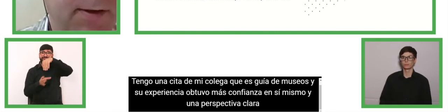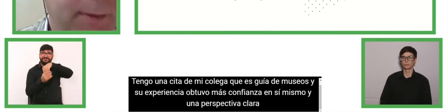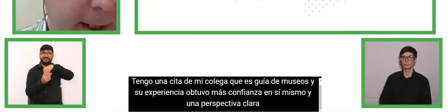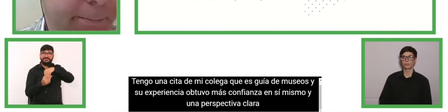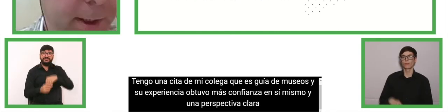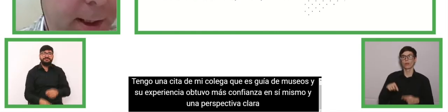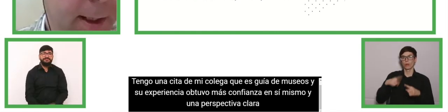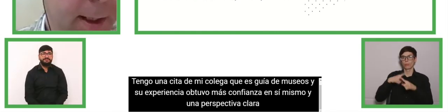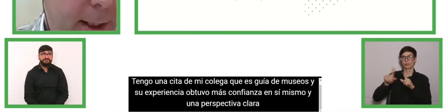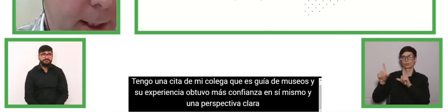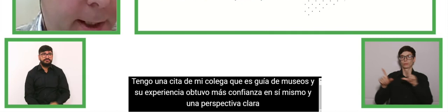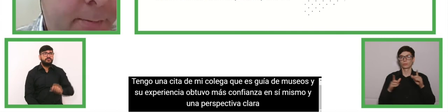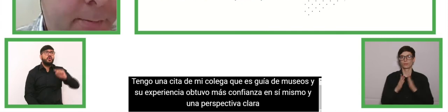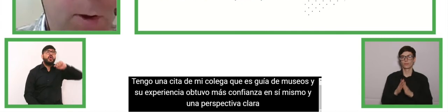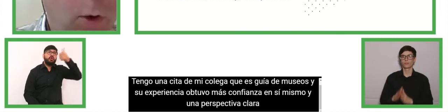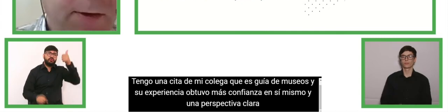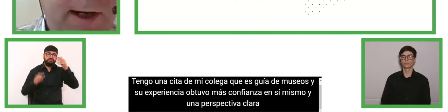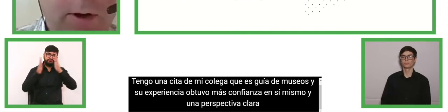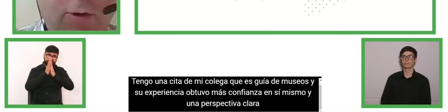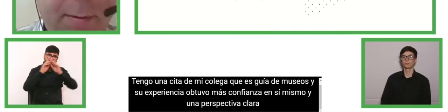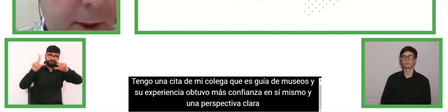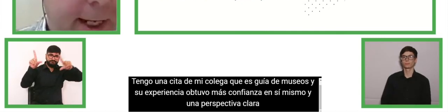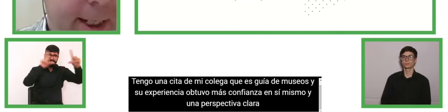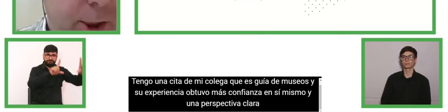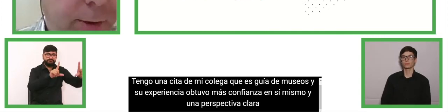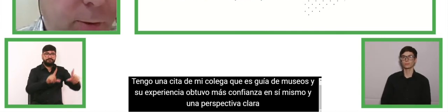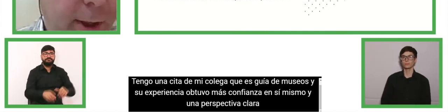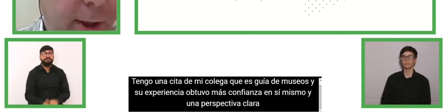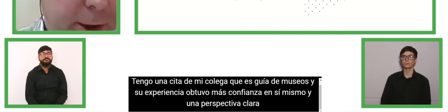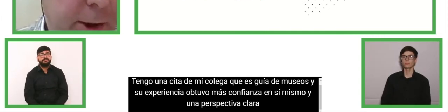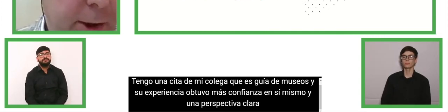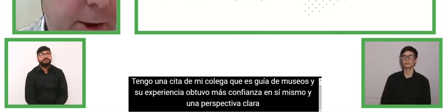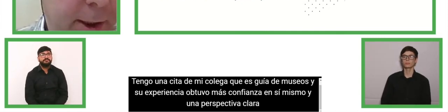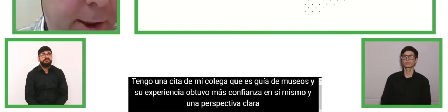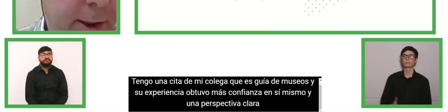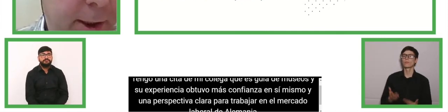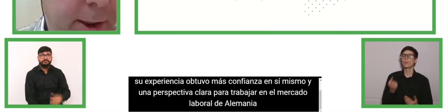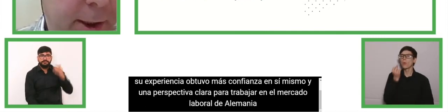please, what is our replication strategy?